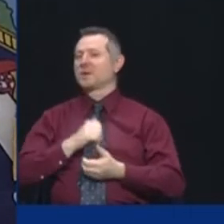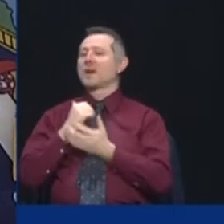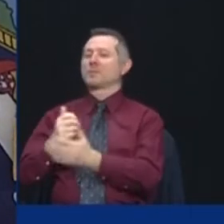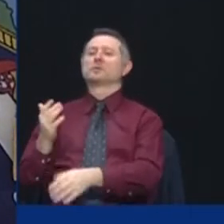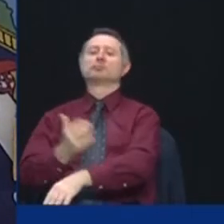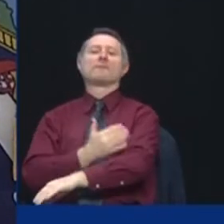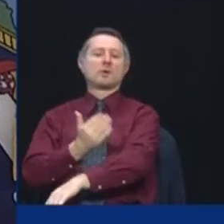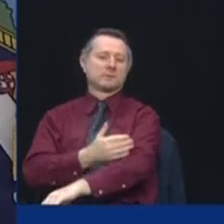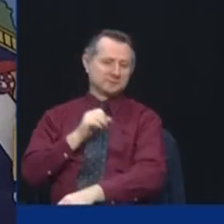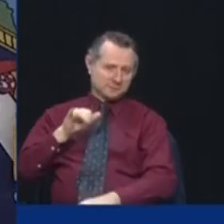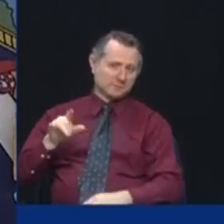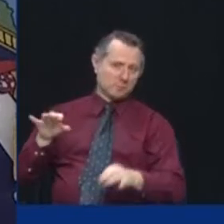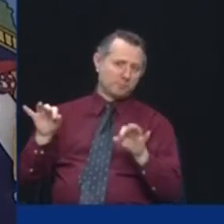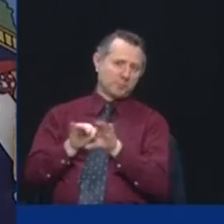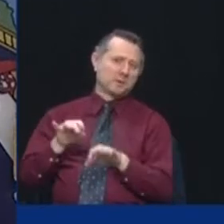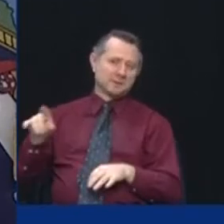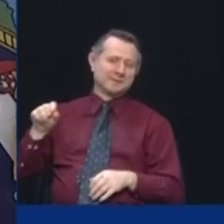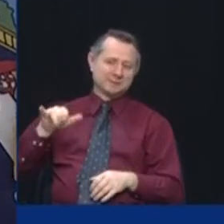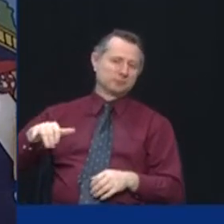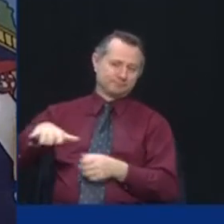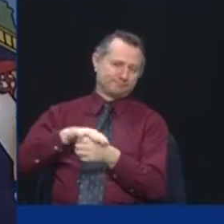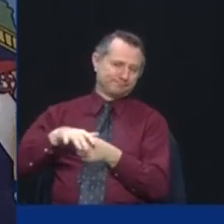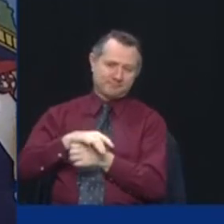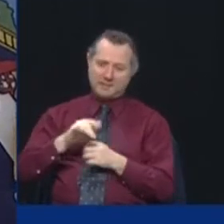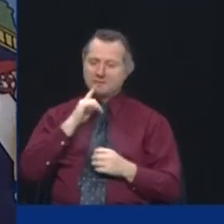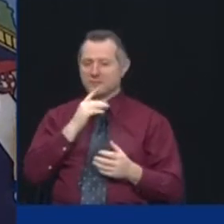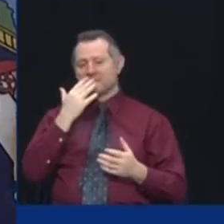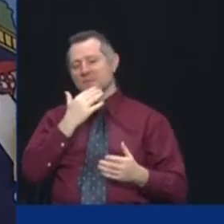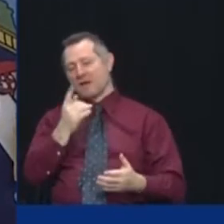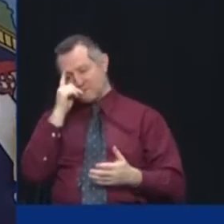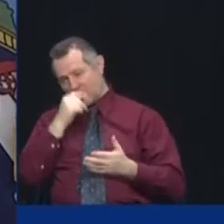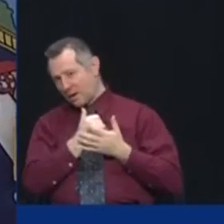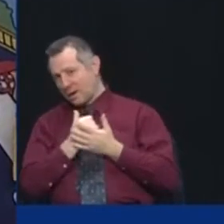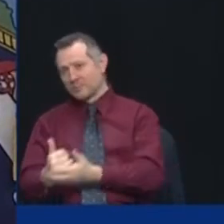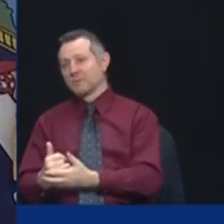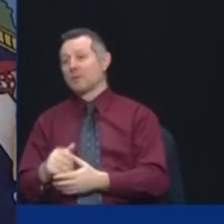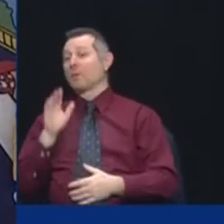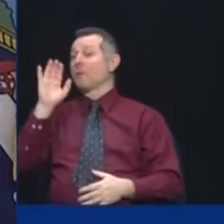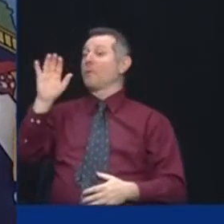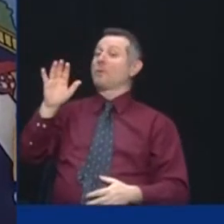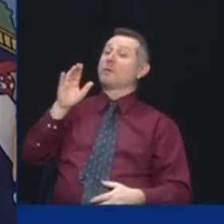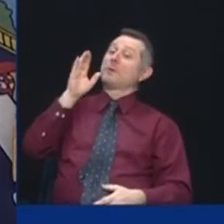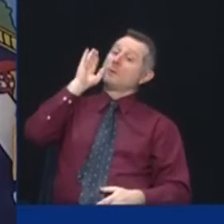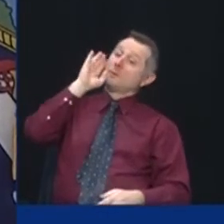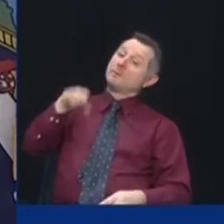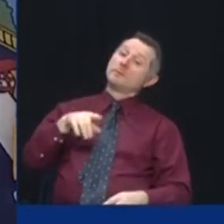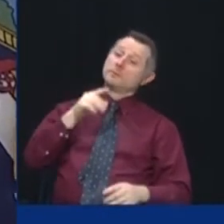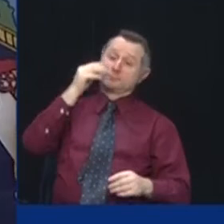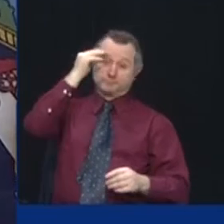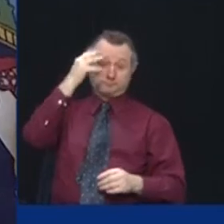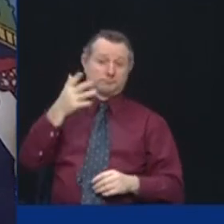important to the people in Syracuse. So thank you for that, and thank you for going. We also will be giving away Yankee tickets.